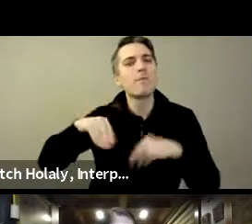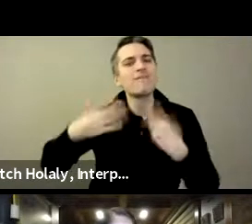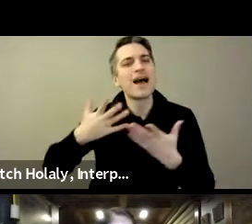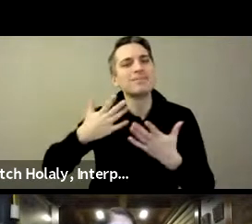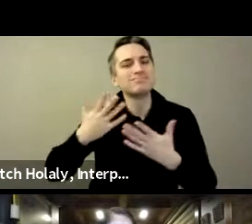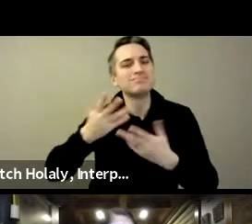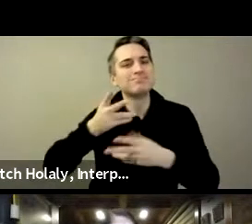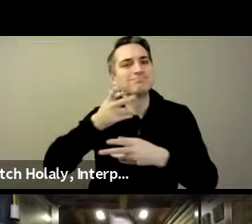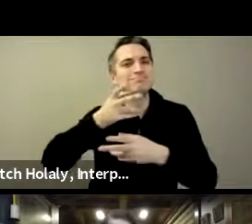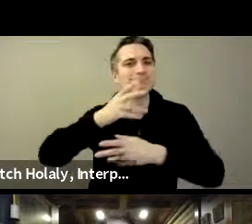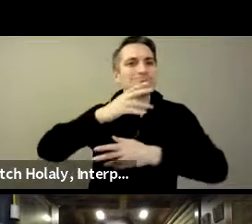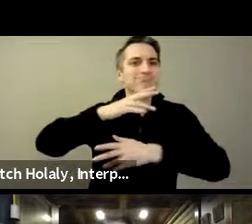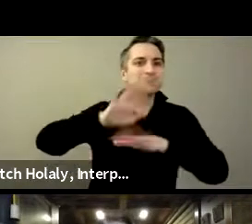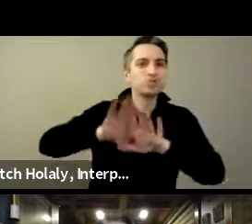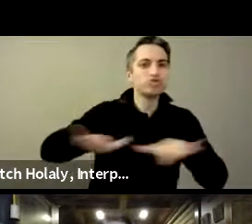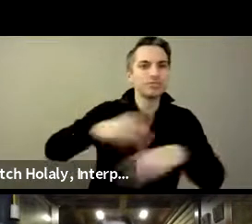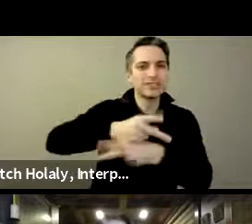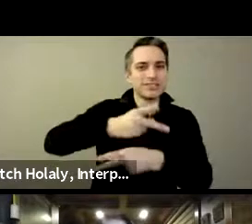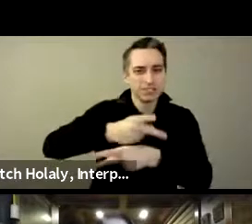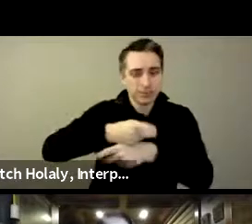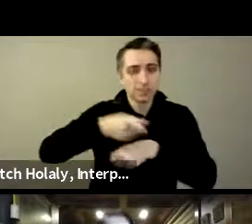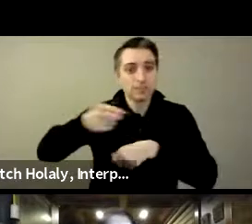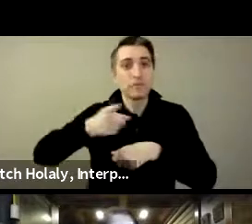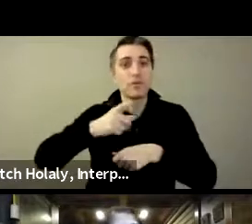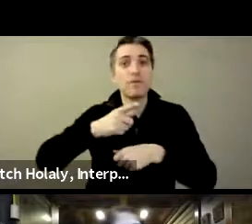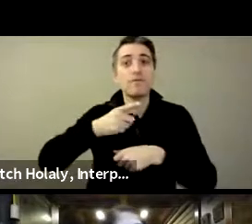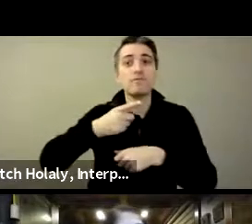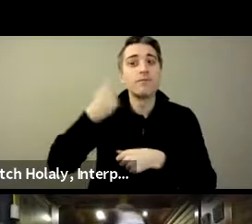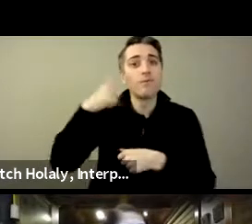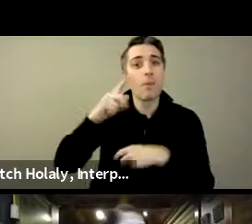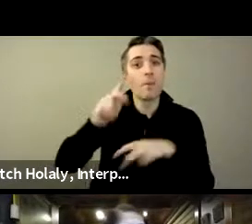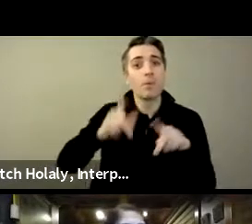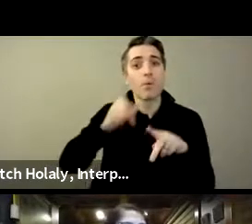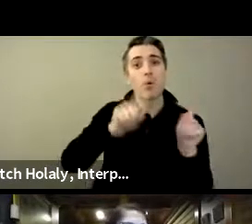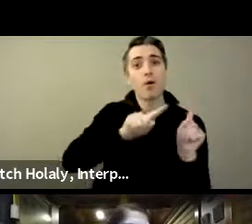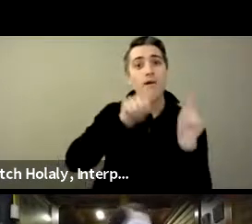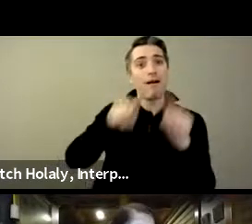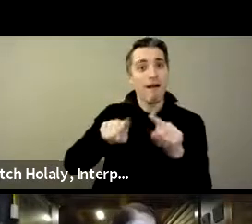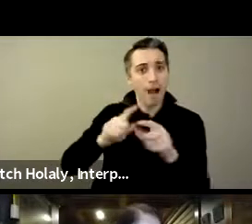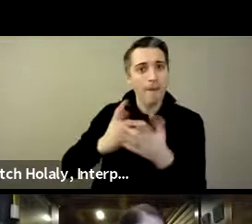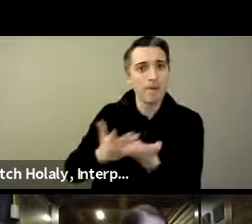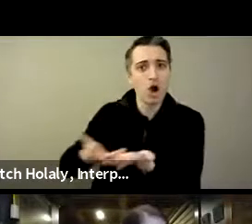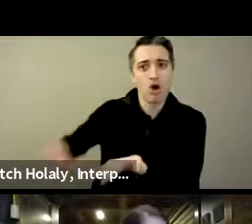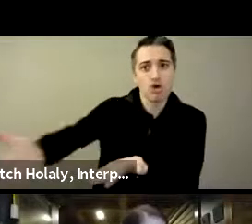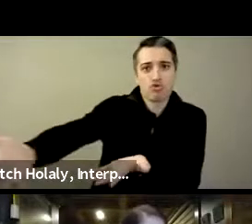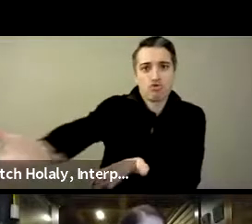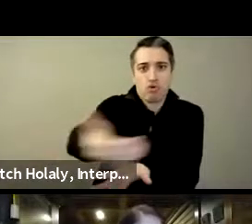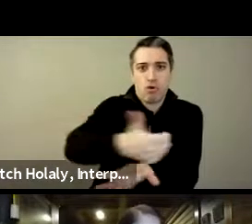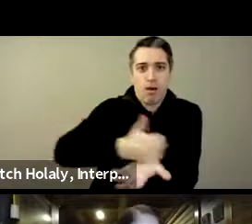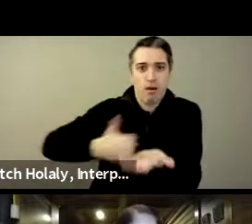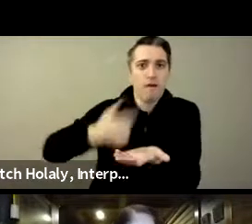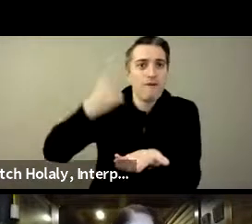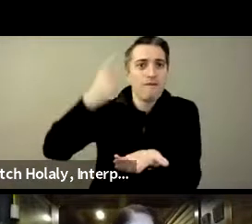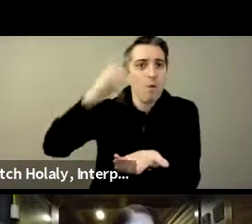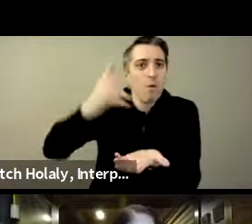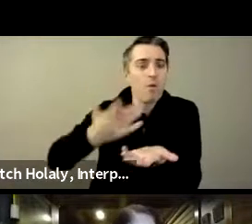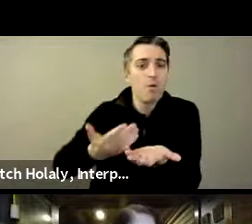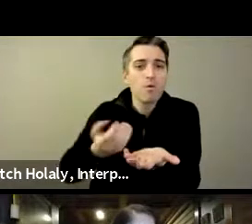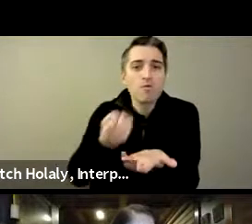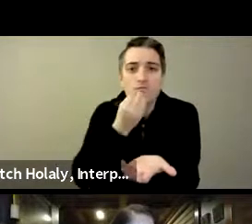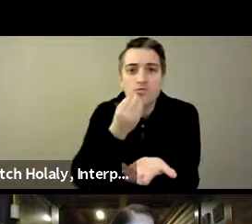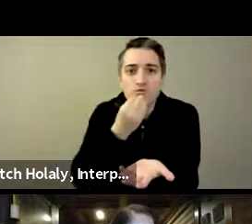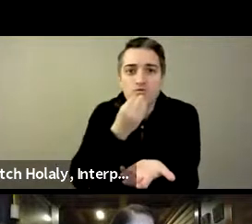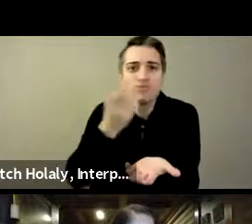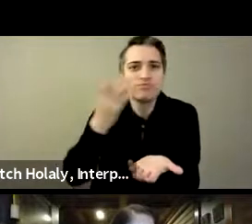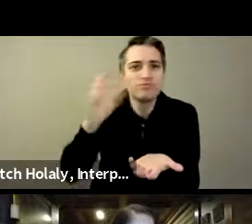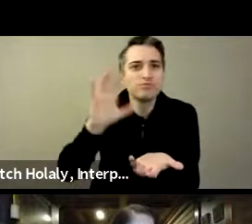our crops in Michigan. And they need this to figure out when and how many daycares they should be opening and should be